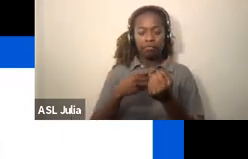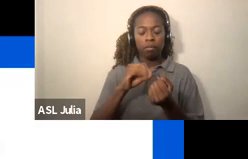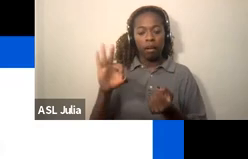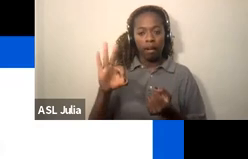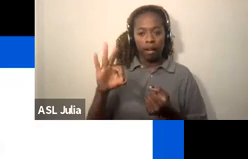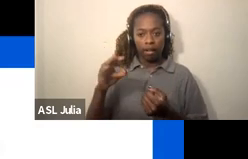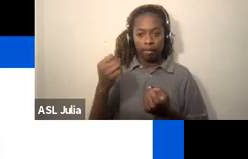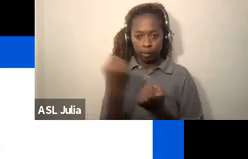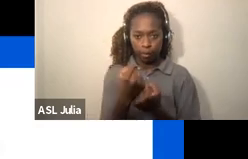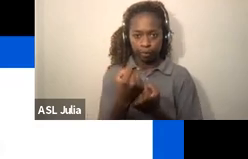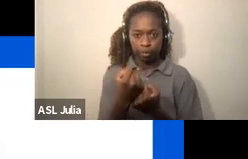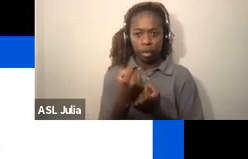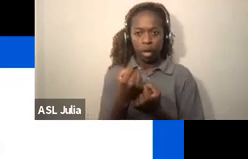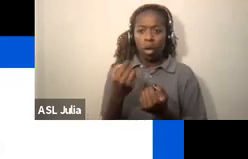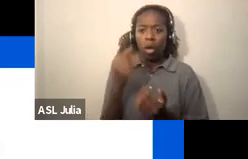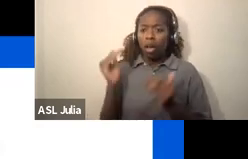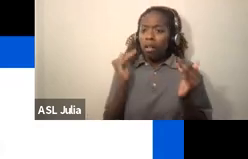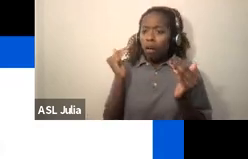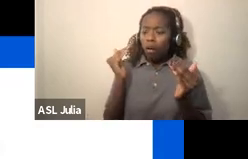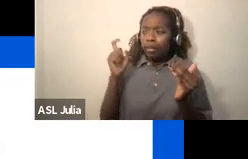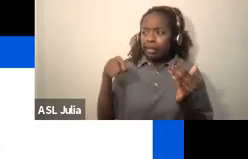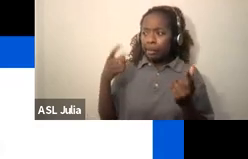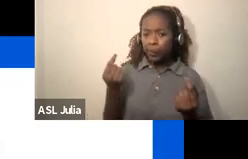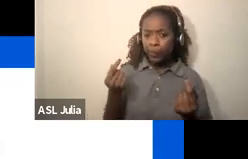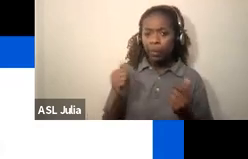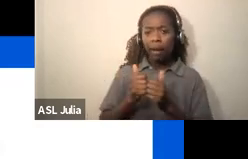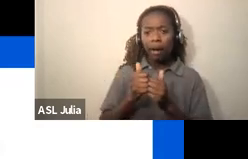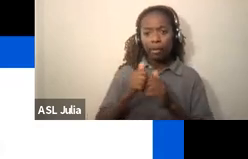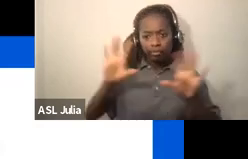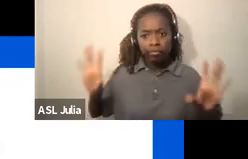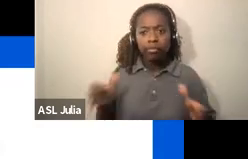occur to ensure safe and welcoming equitable classrooms